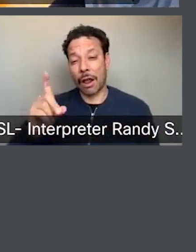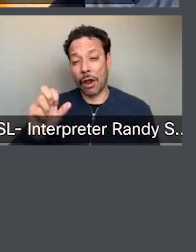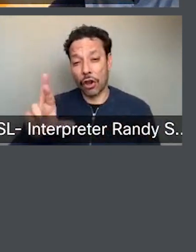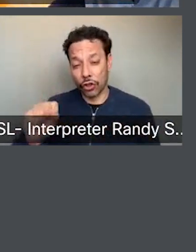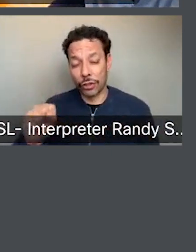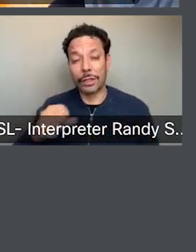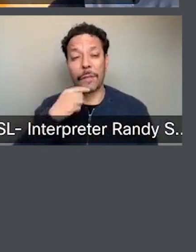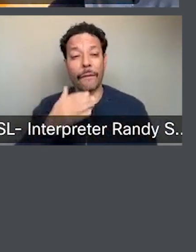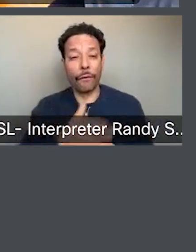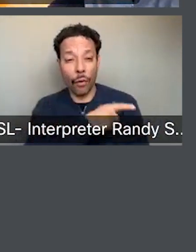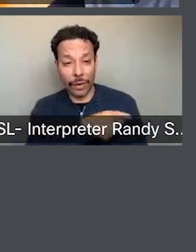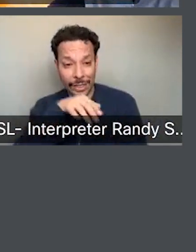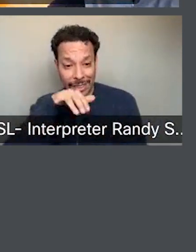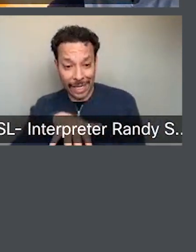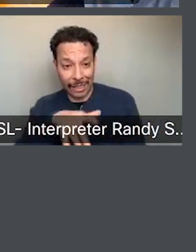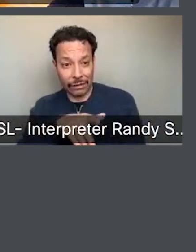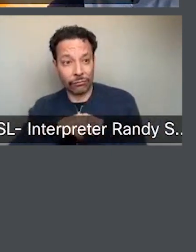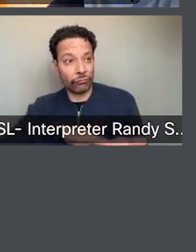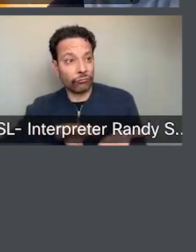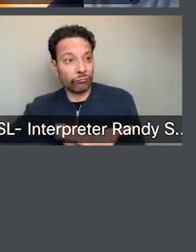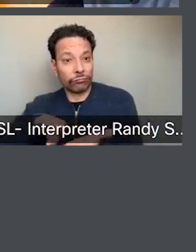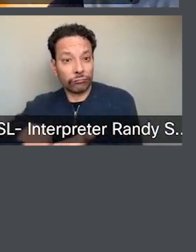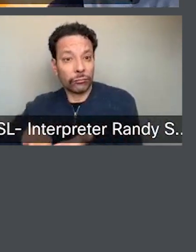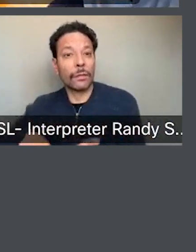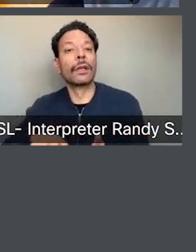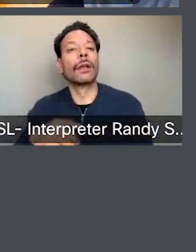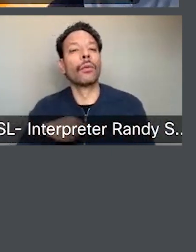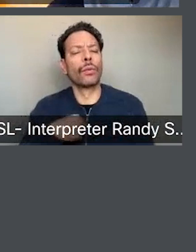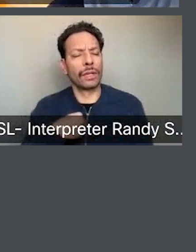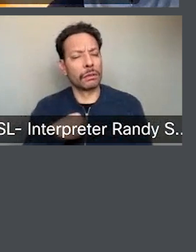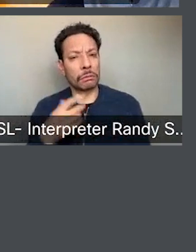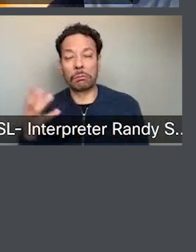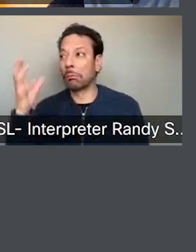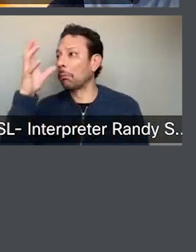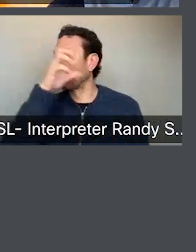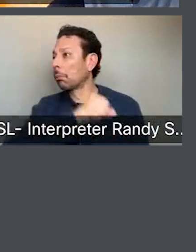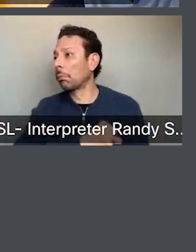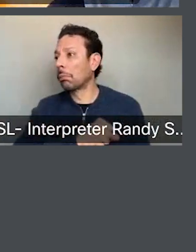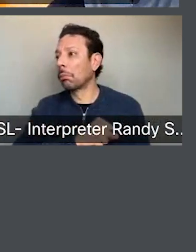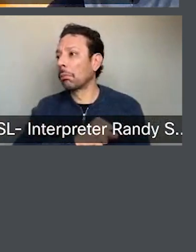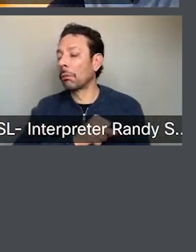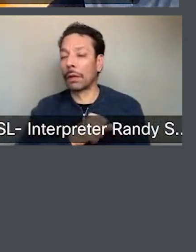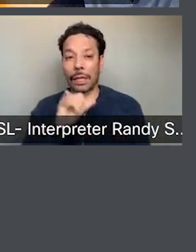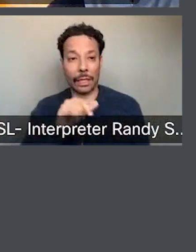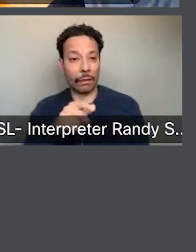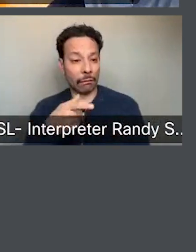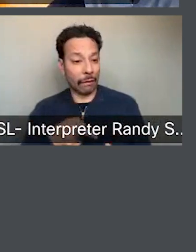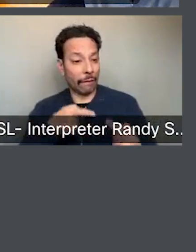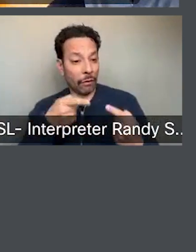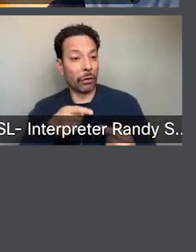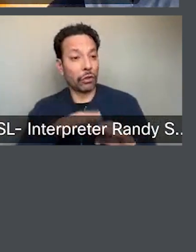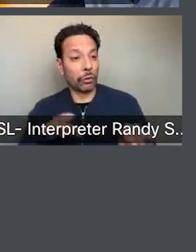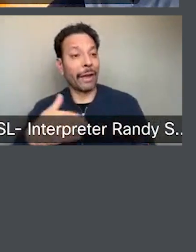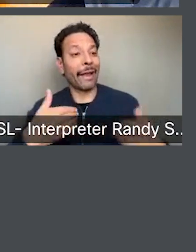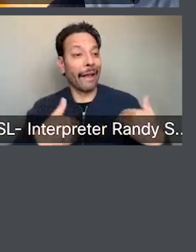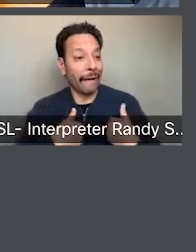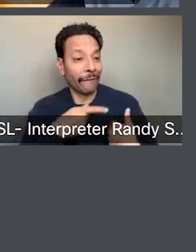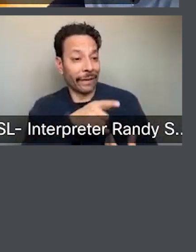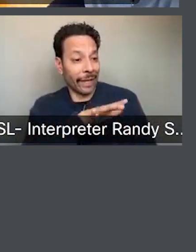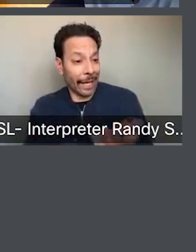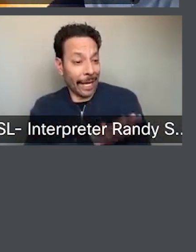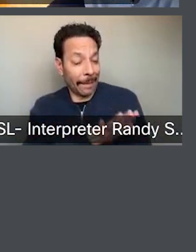studies started coming out, we were assuming that the difficulties children had